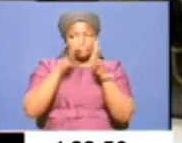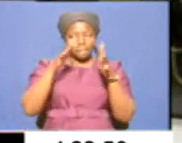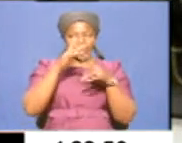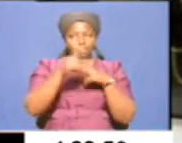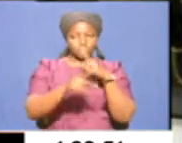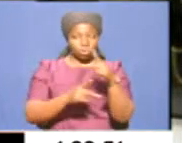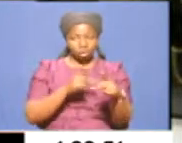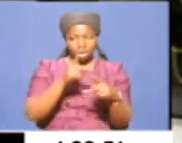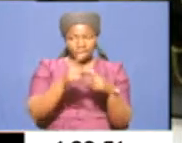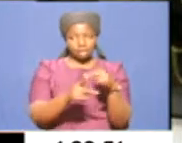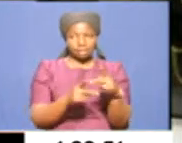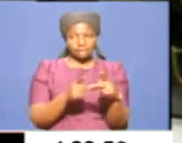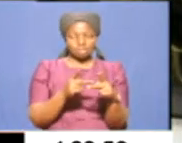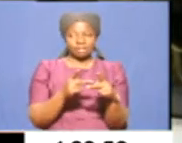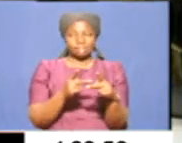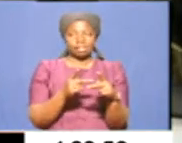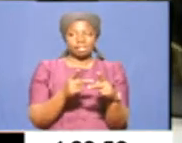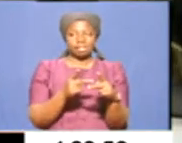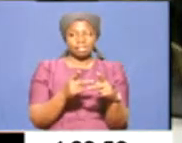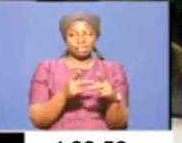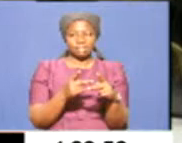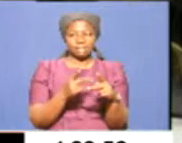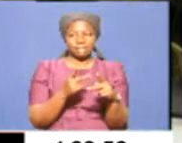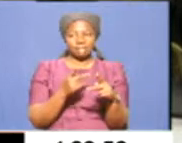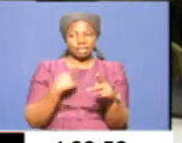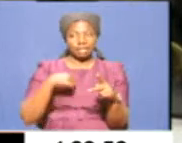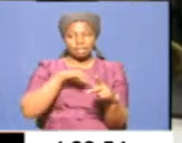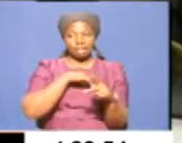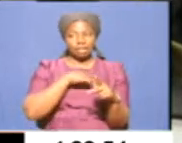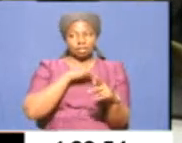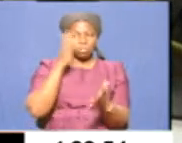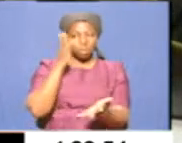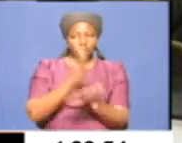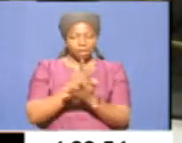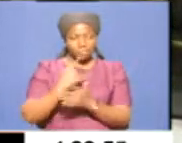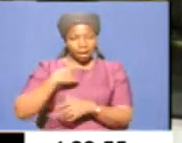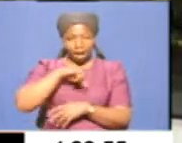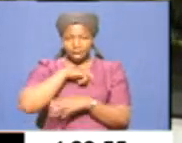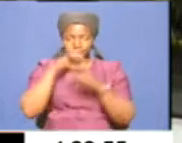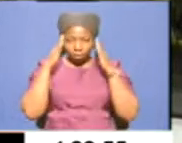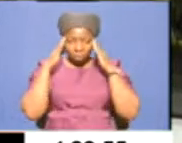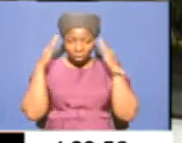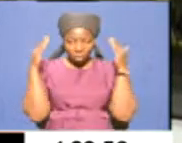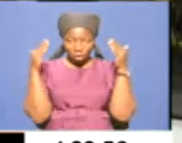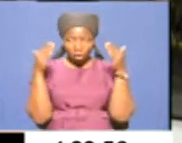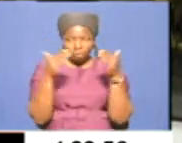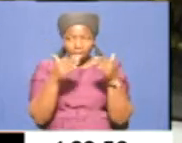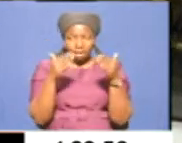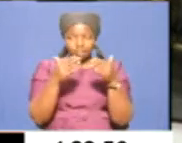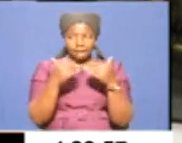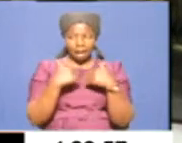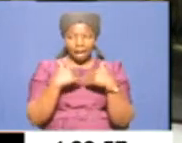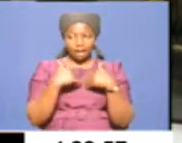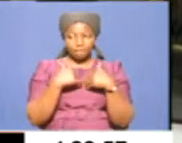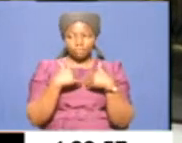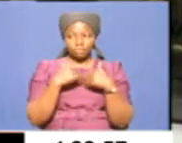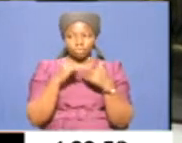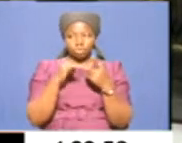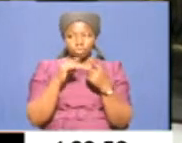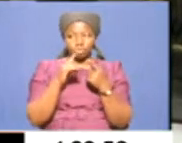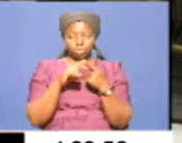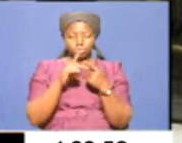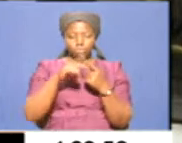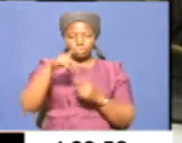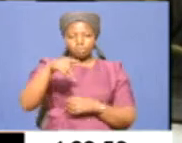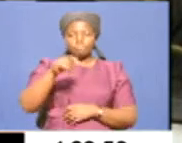we are firmly committed to the Paris Agreement, and